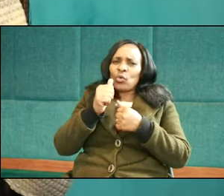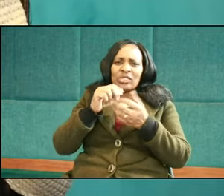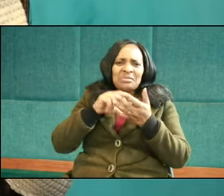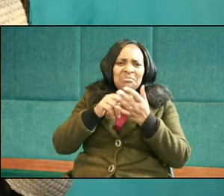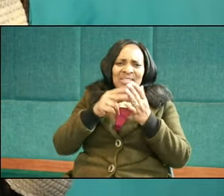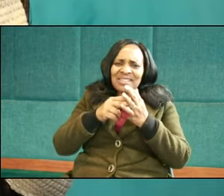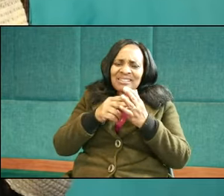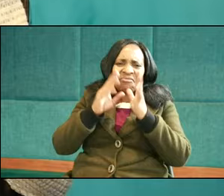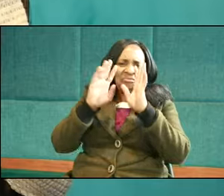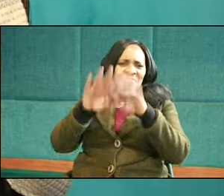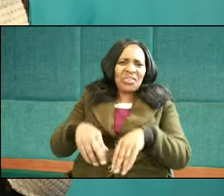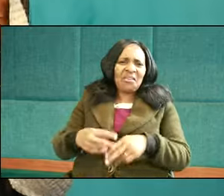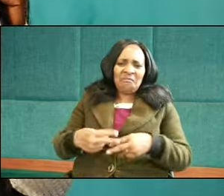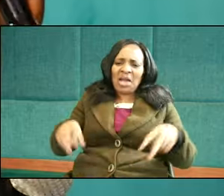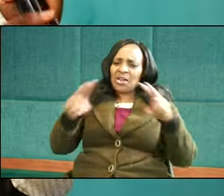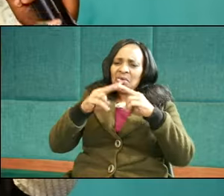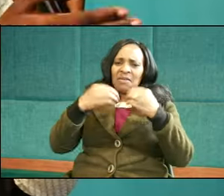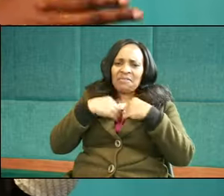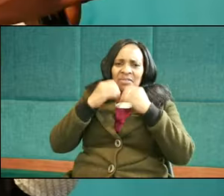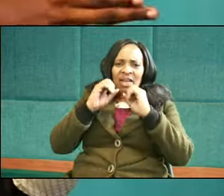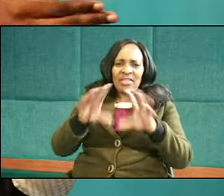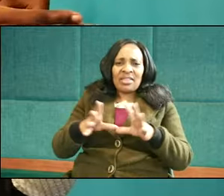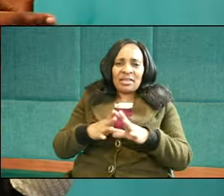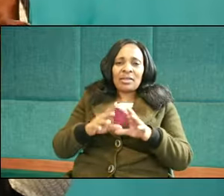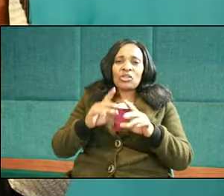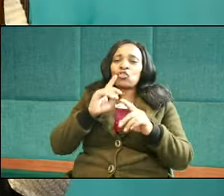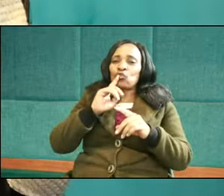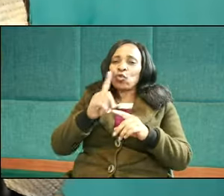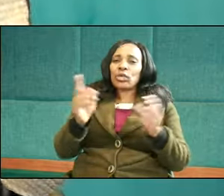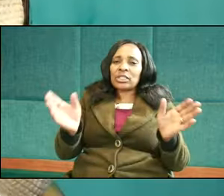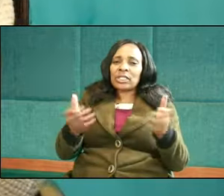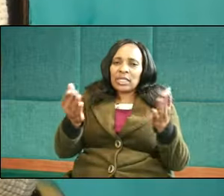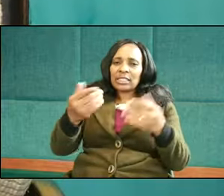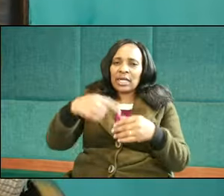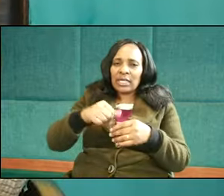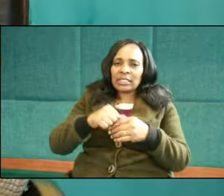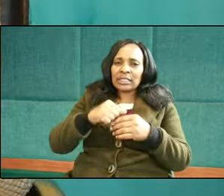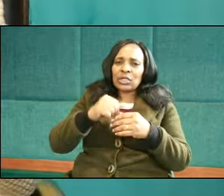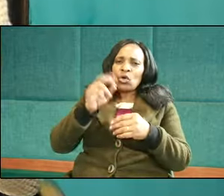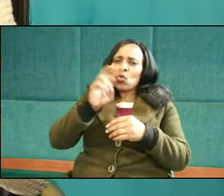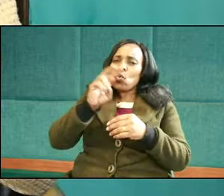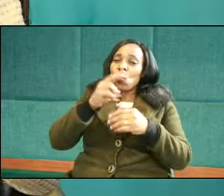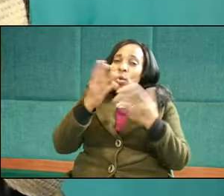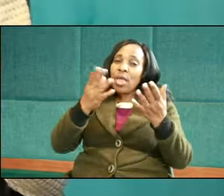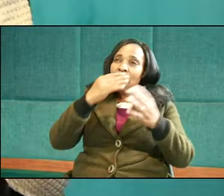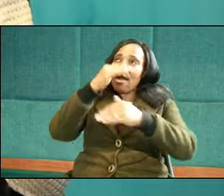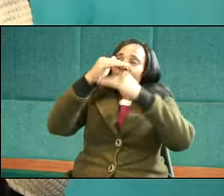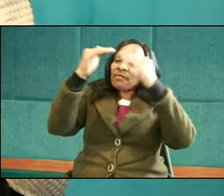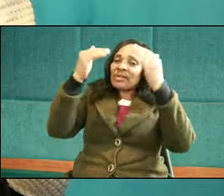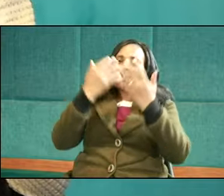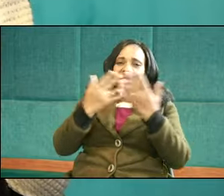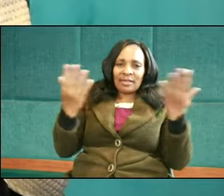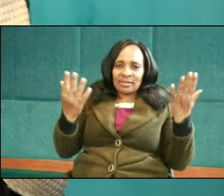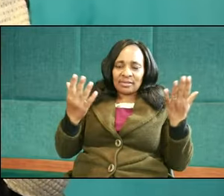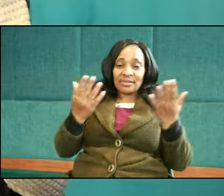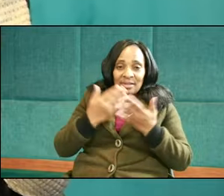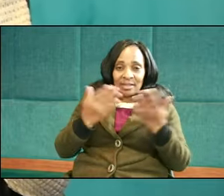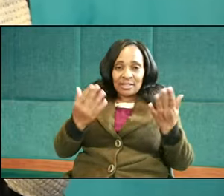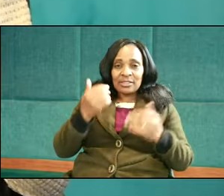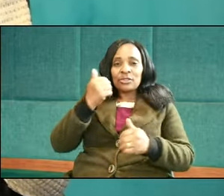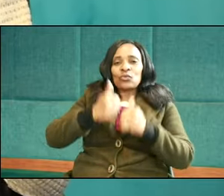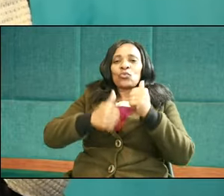There's not much value. And he encourages us, just like you said, to look on heavenly things, to look on things that